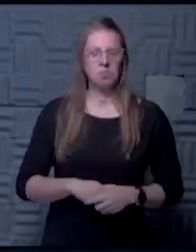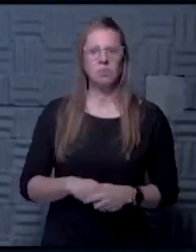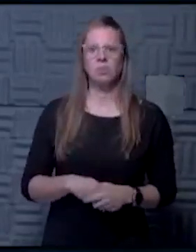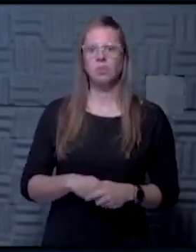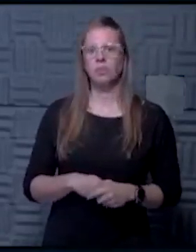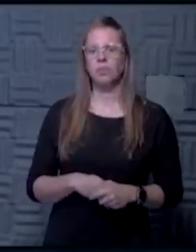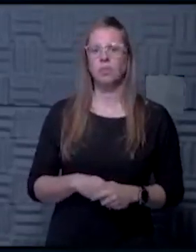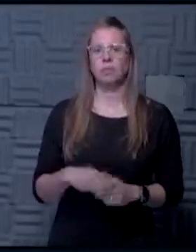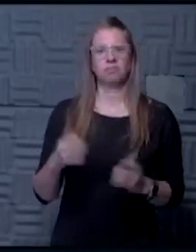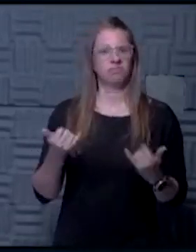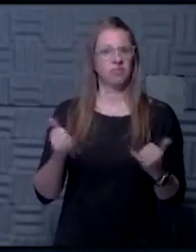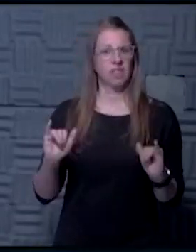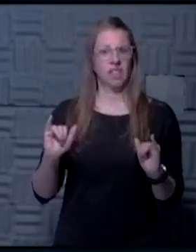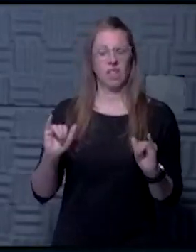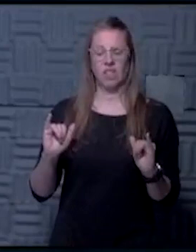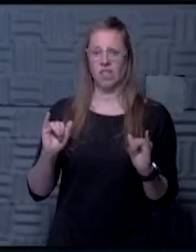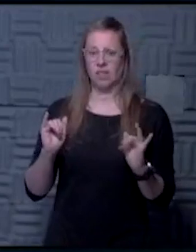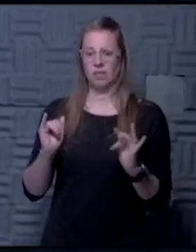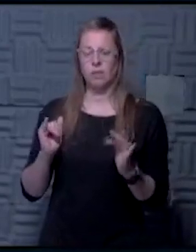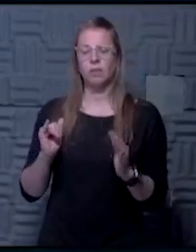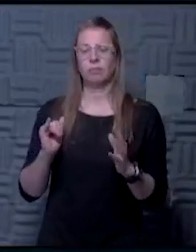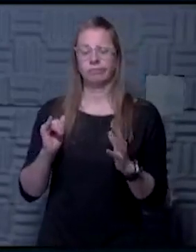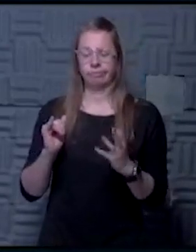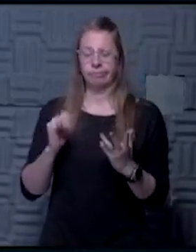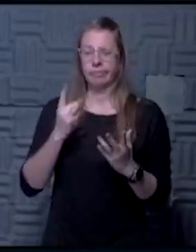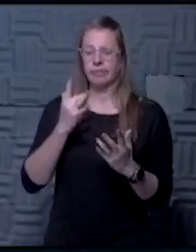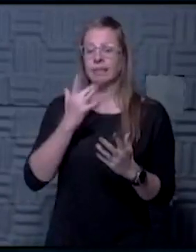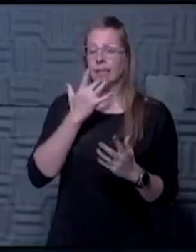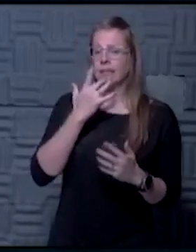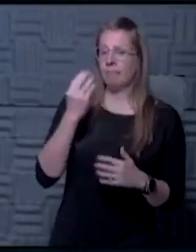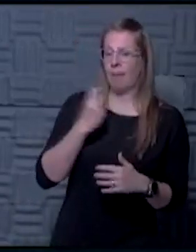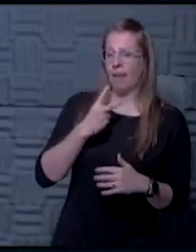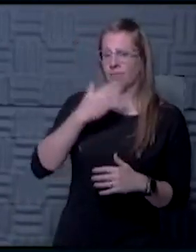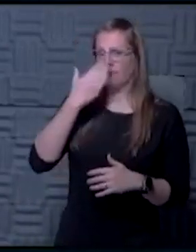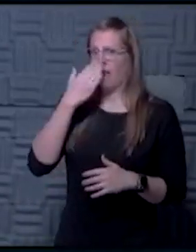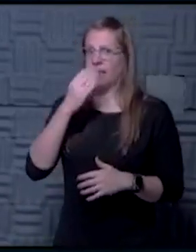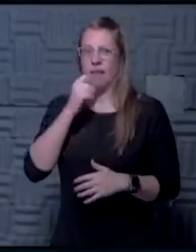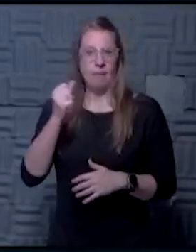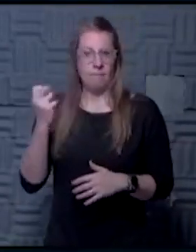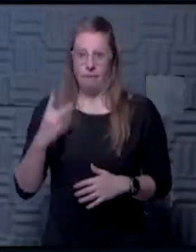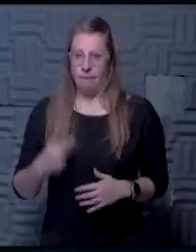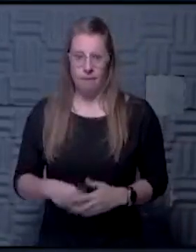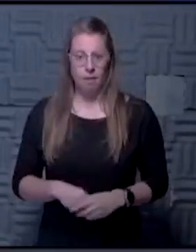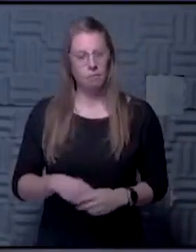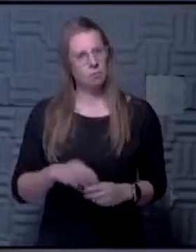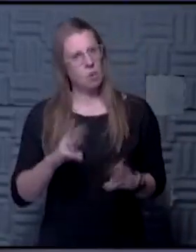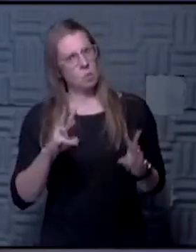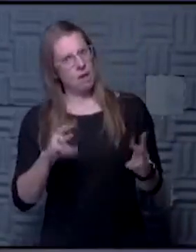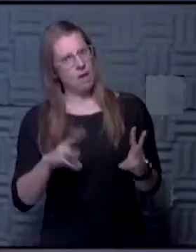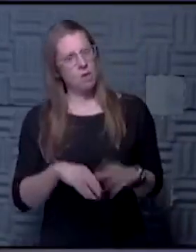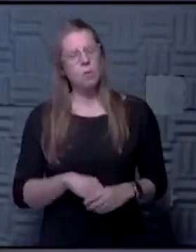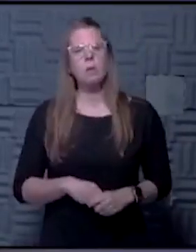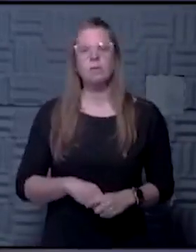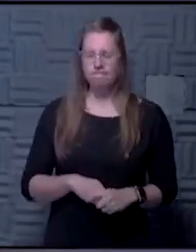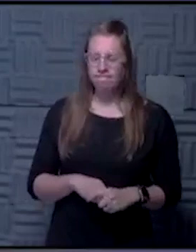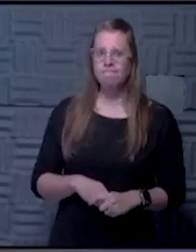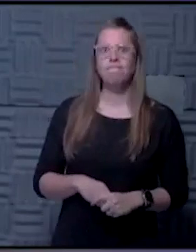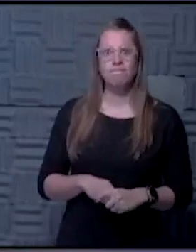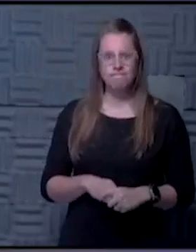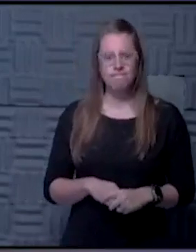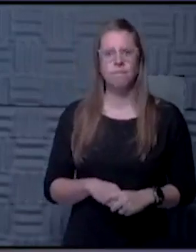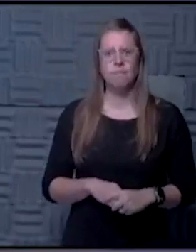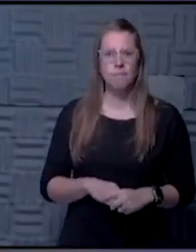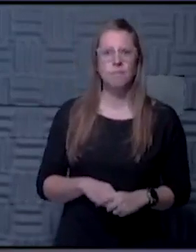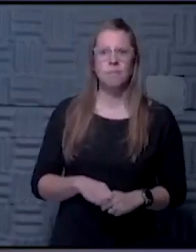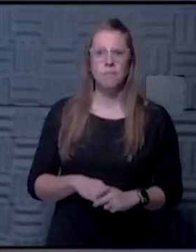gone. Still working on getting that back. Taste is back, smell is not. Wow. But yeah,